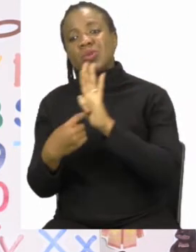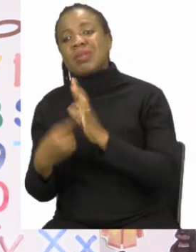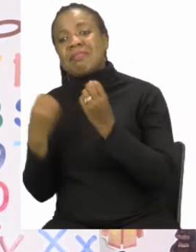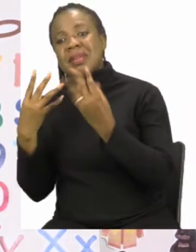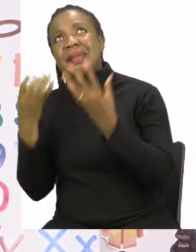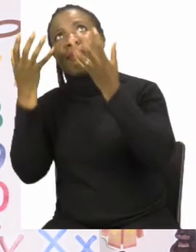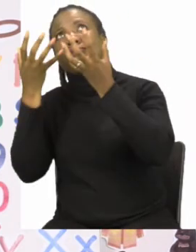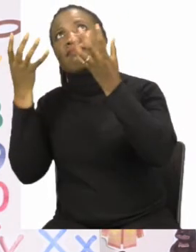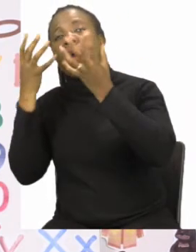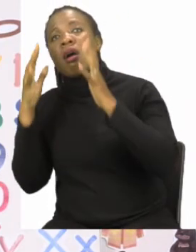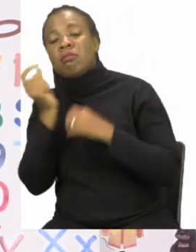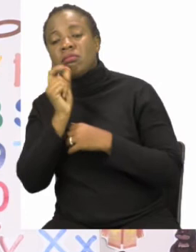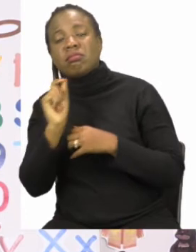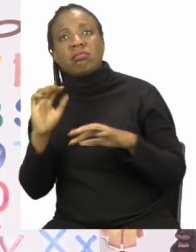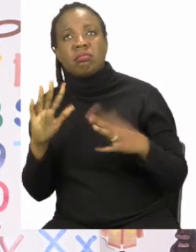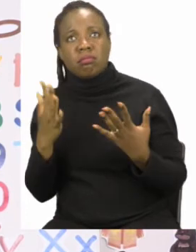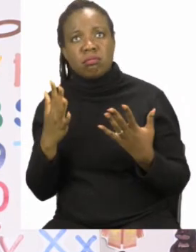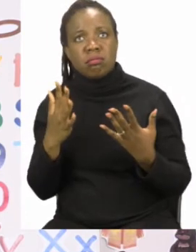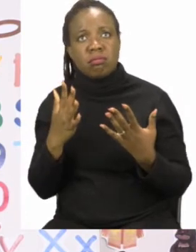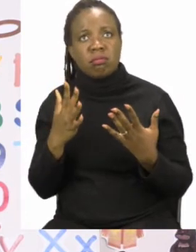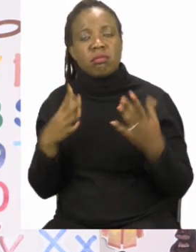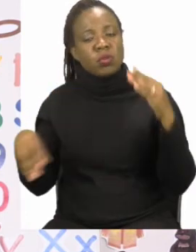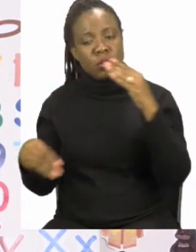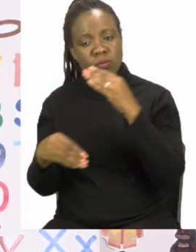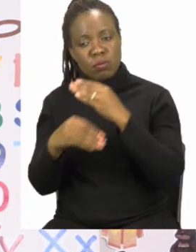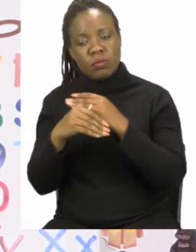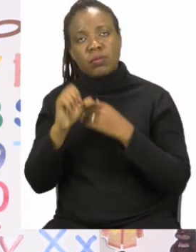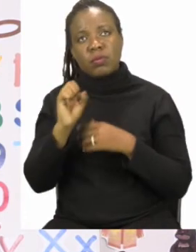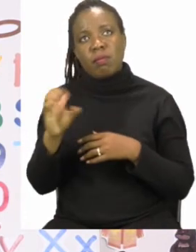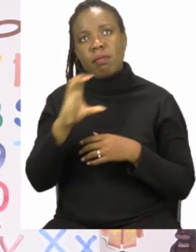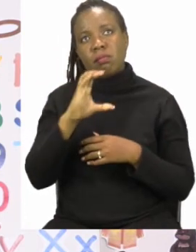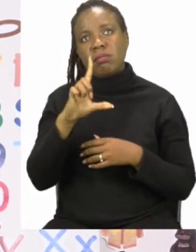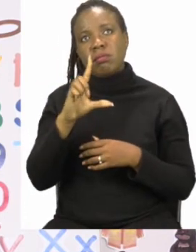clouds. So all we are doing, boys and girls, is adding an S.